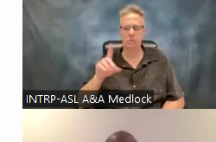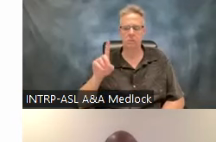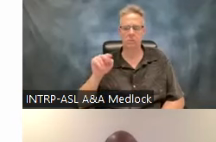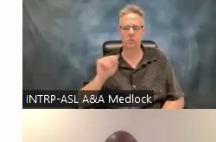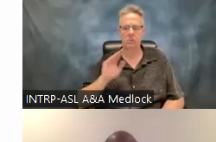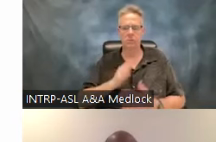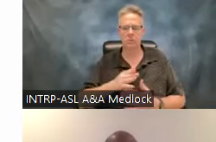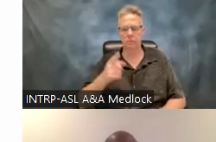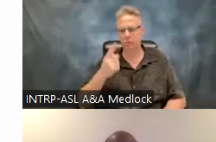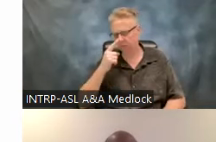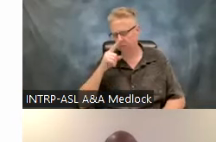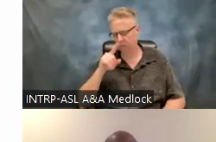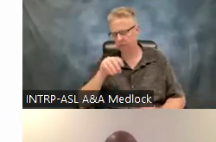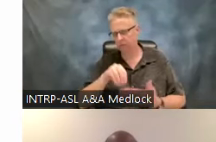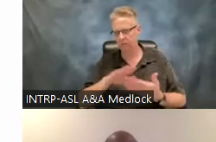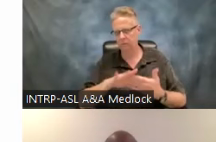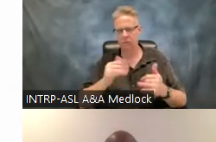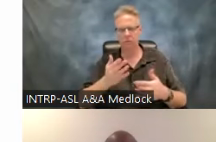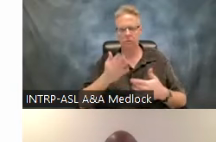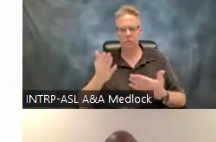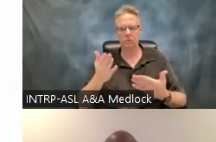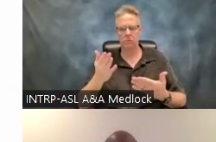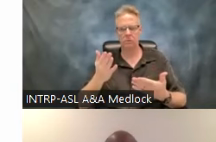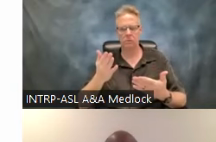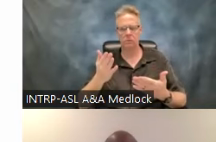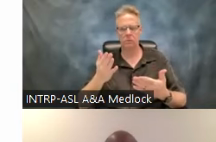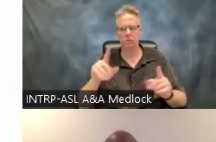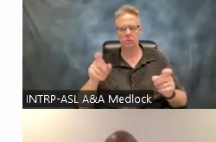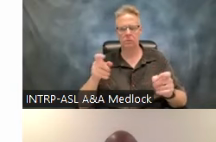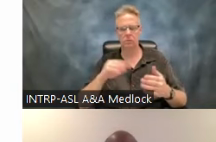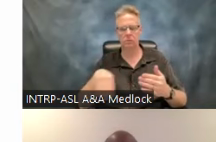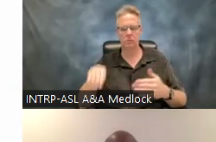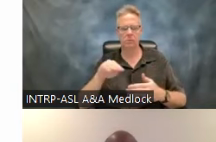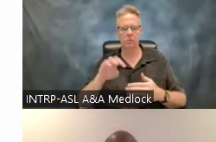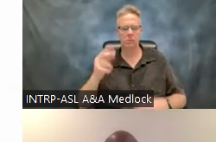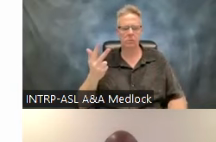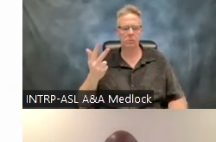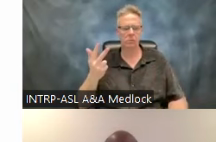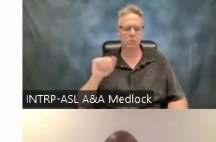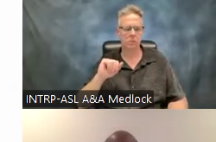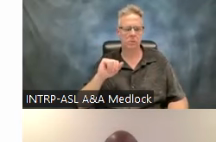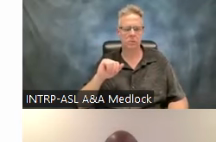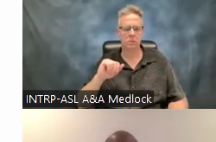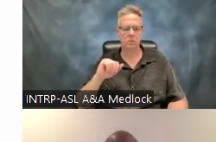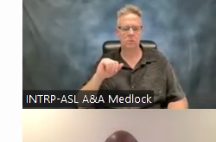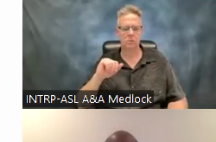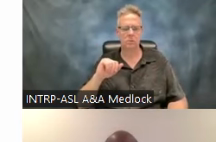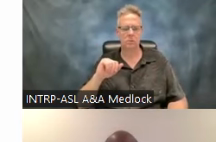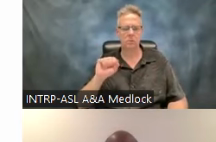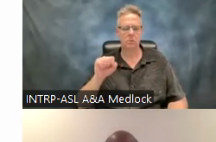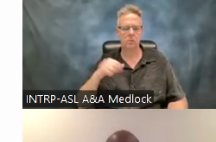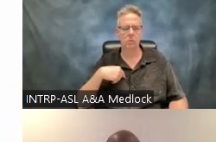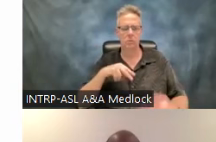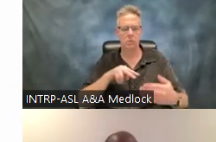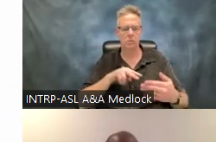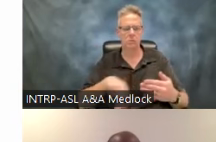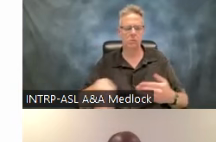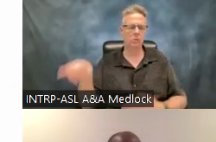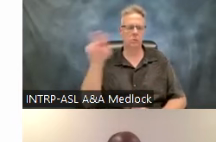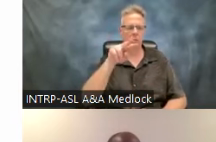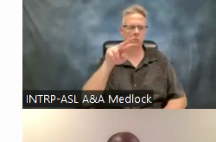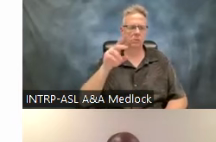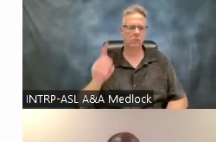staff, can you put that suggested end clause back into E3? And then can we look above back to